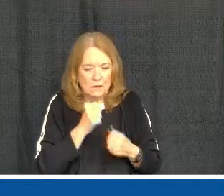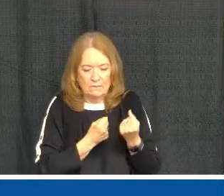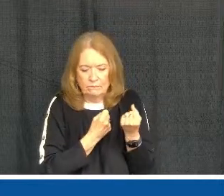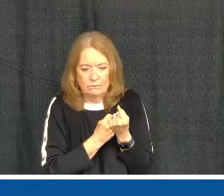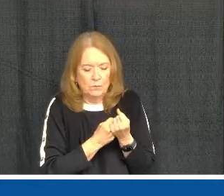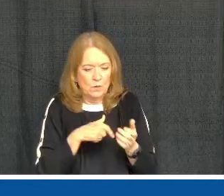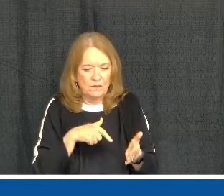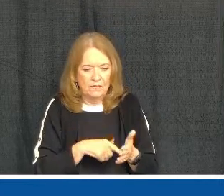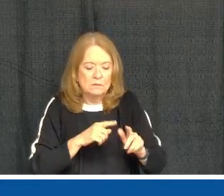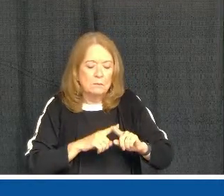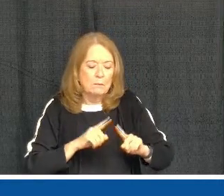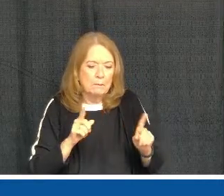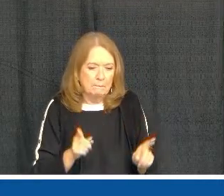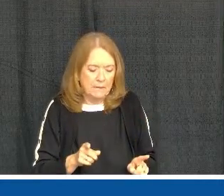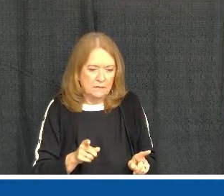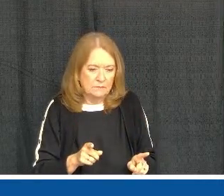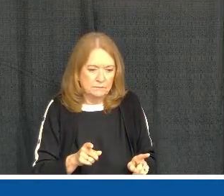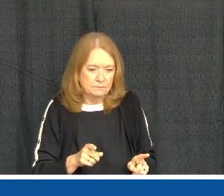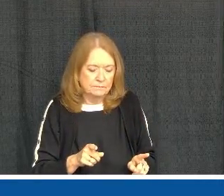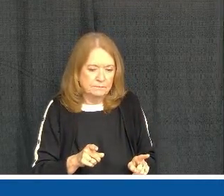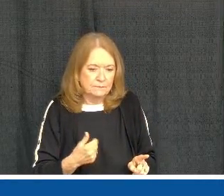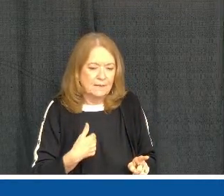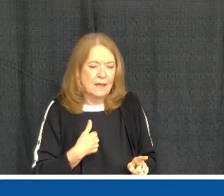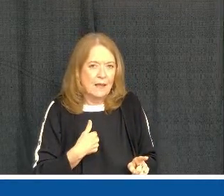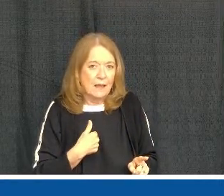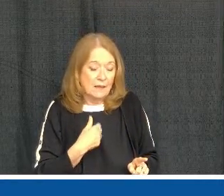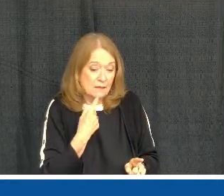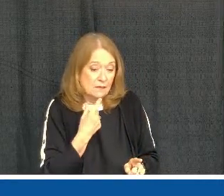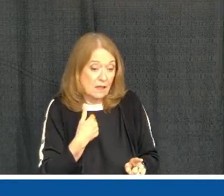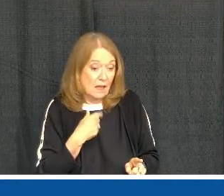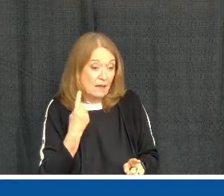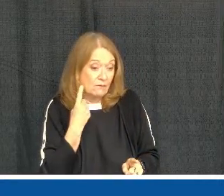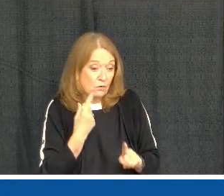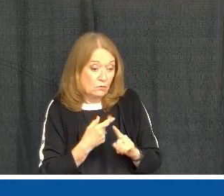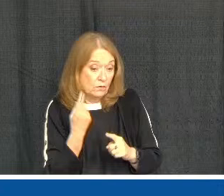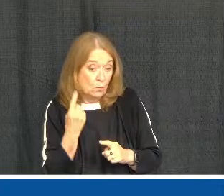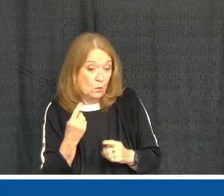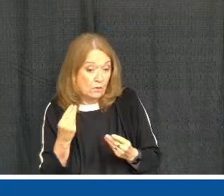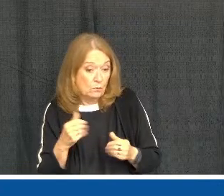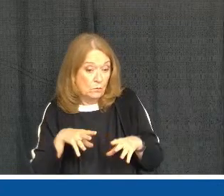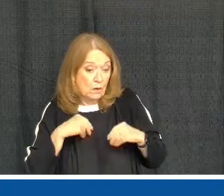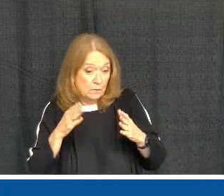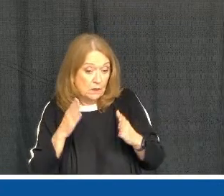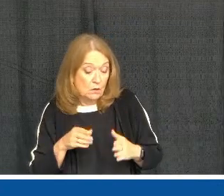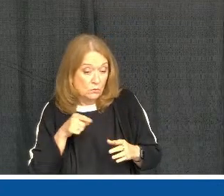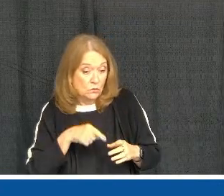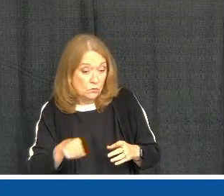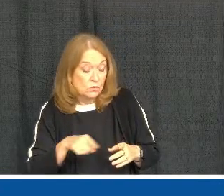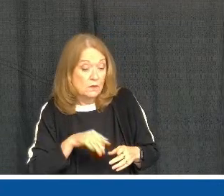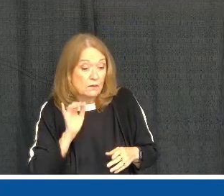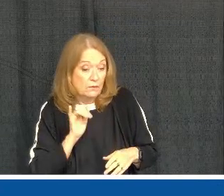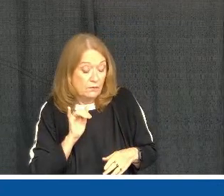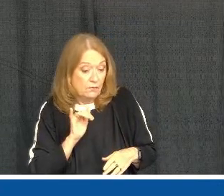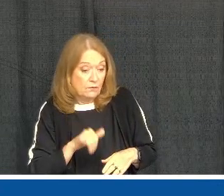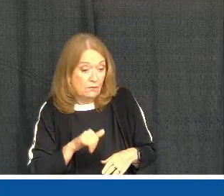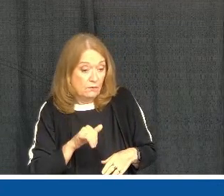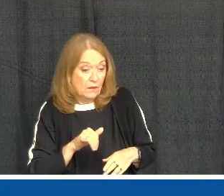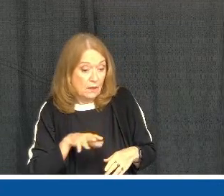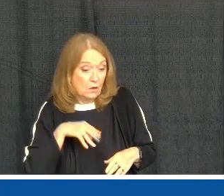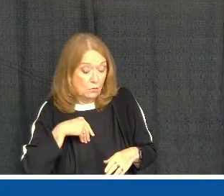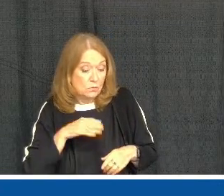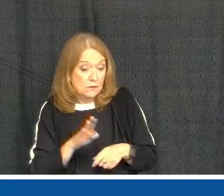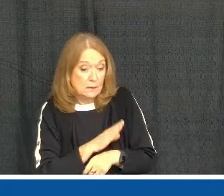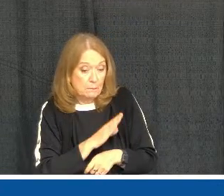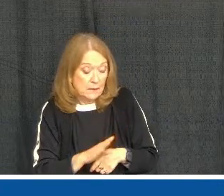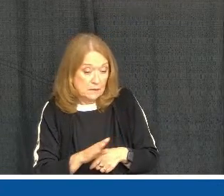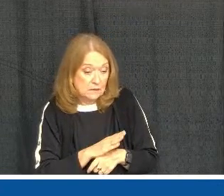this. But I can say I've actually heard from one of the property owners along there that owns a business in that property,